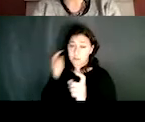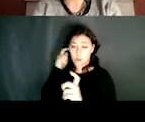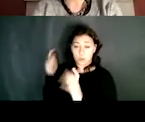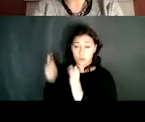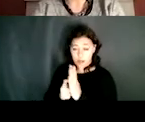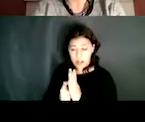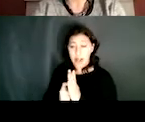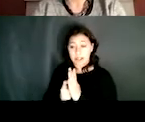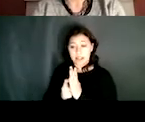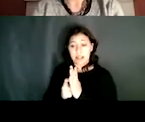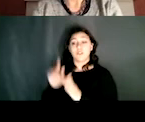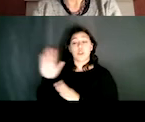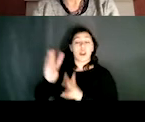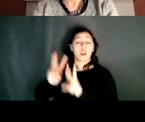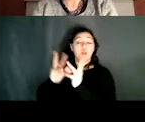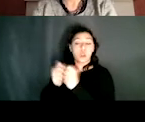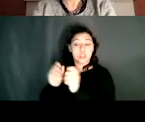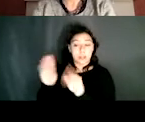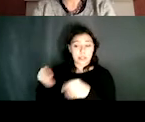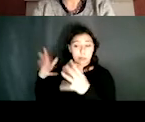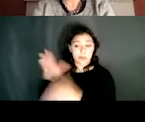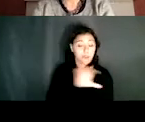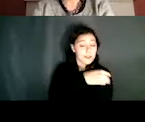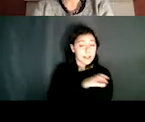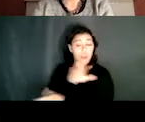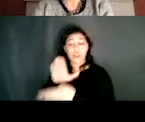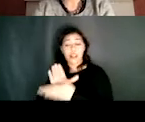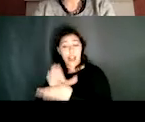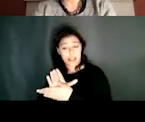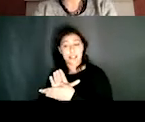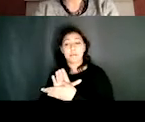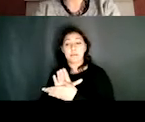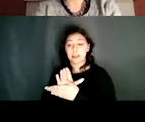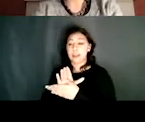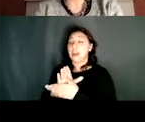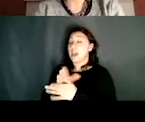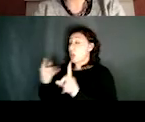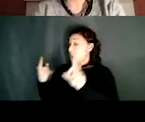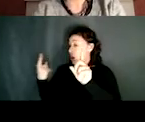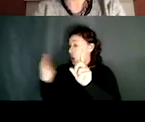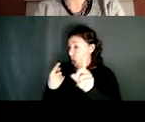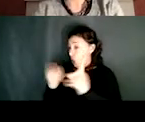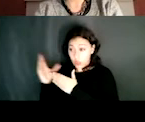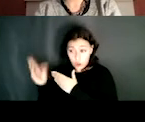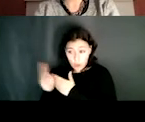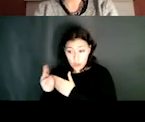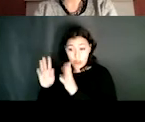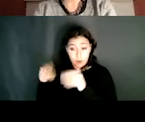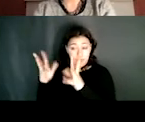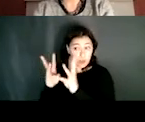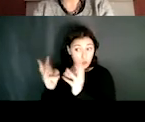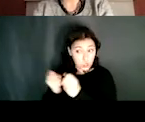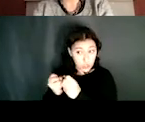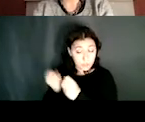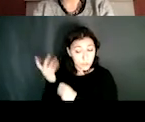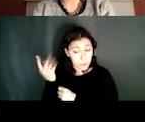academic faculty with the aim of guiding colleagues toward becoming more effective research mentors and improving relationships